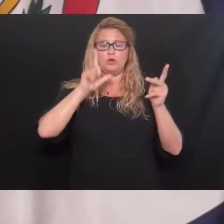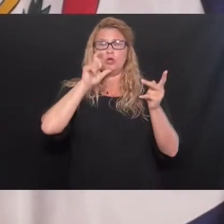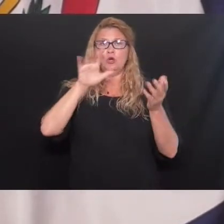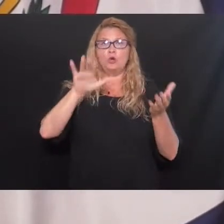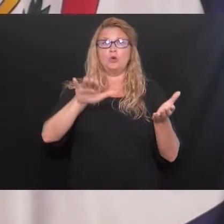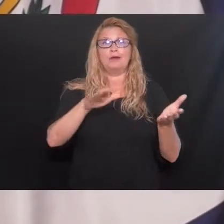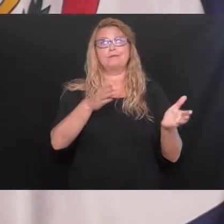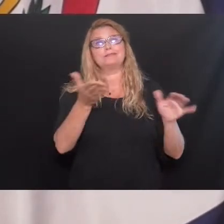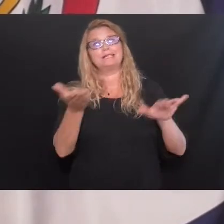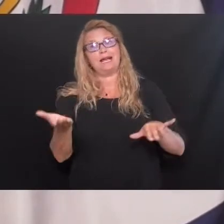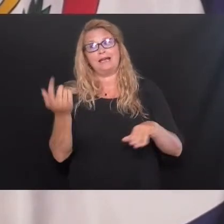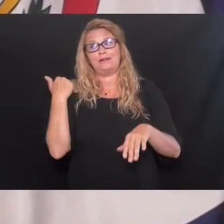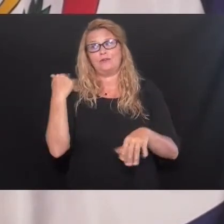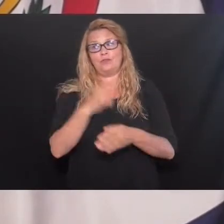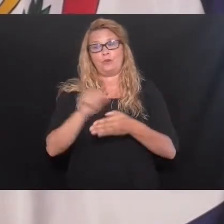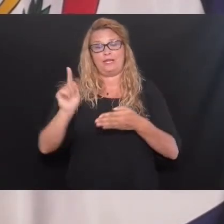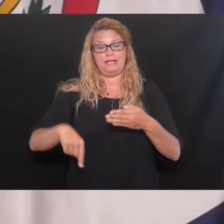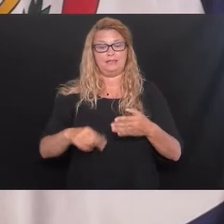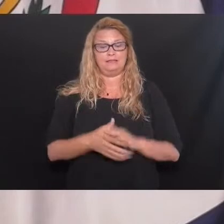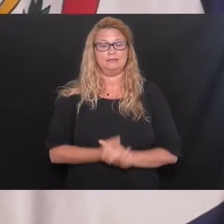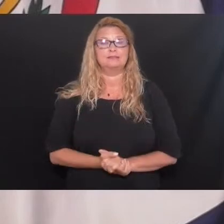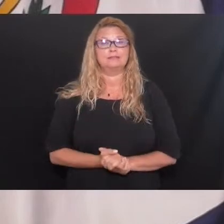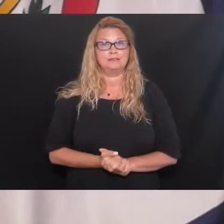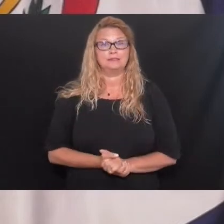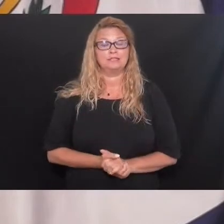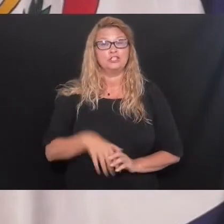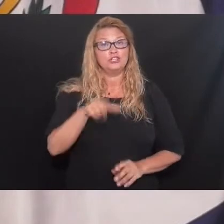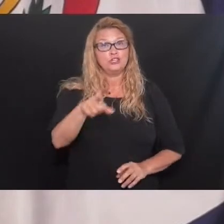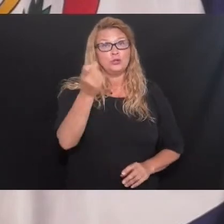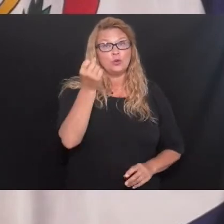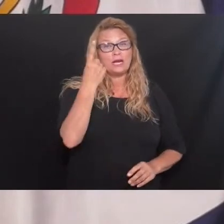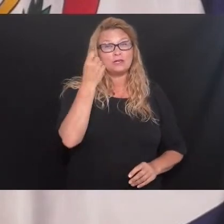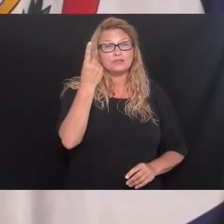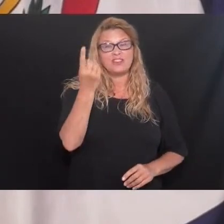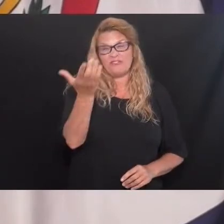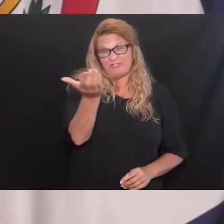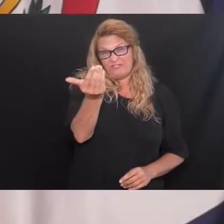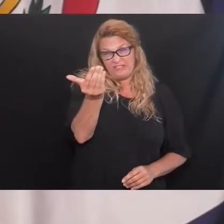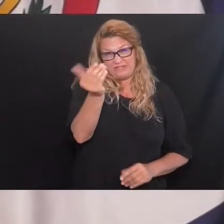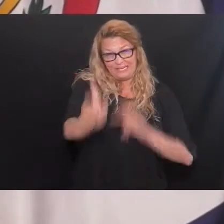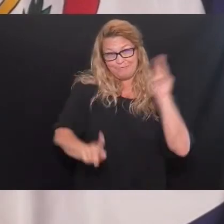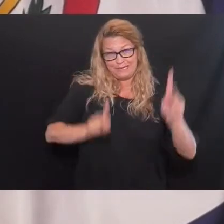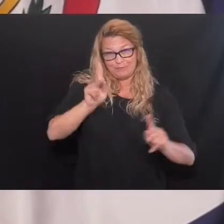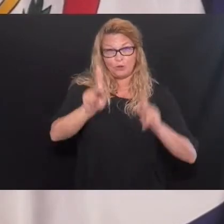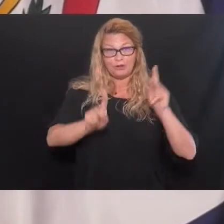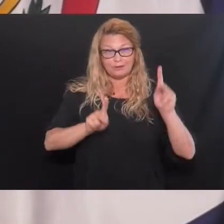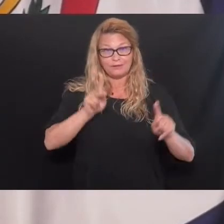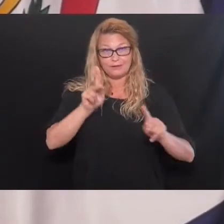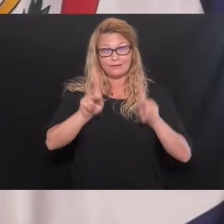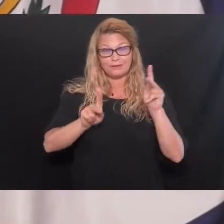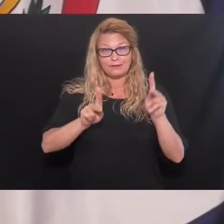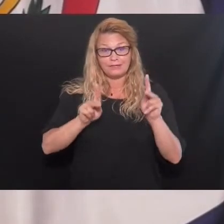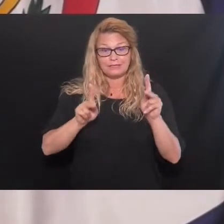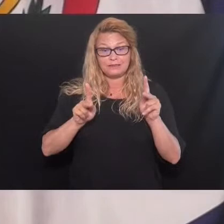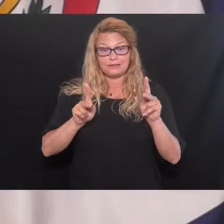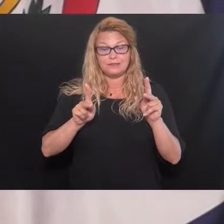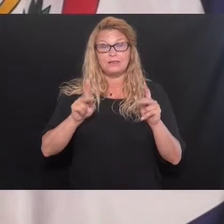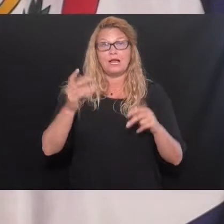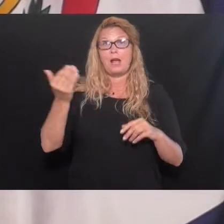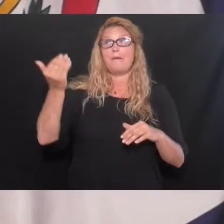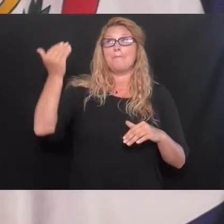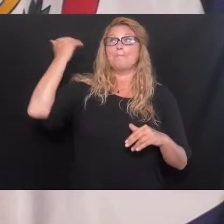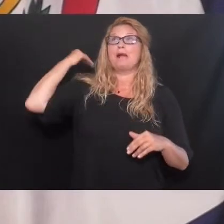lost over the weekend. Do you realize there's 15 people here? When we had the Sago